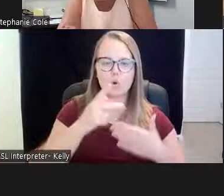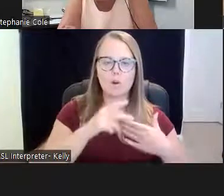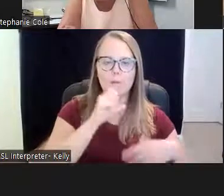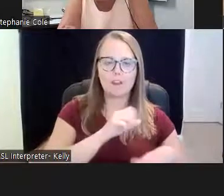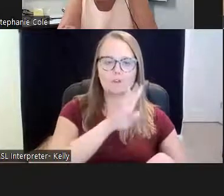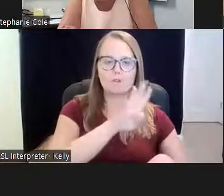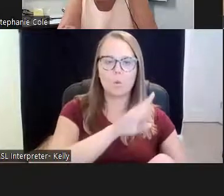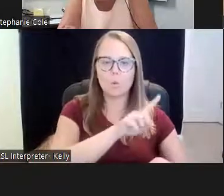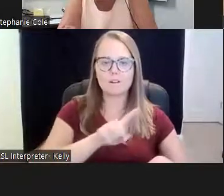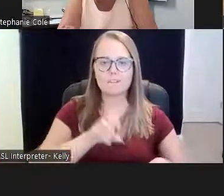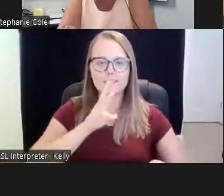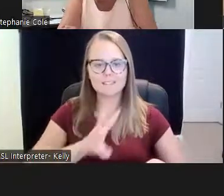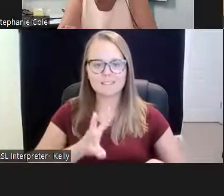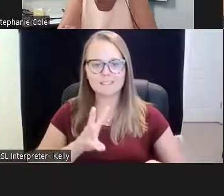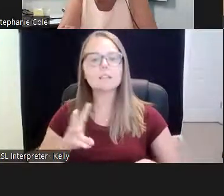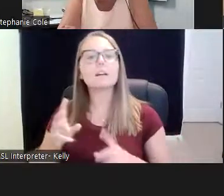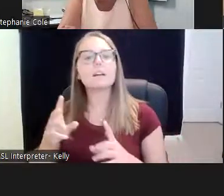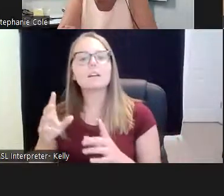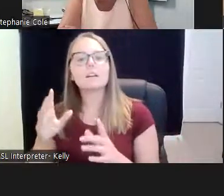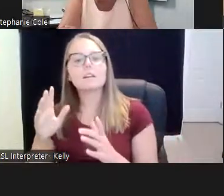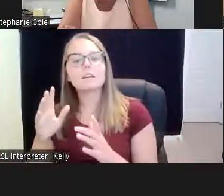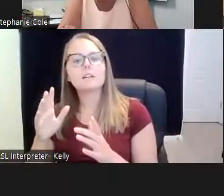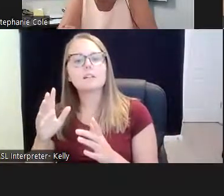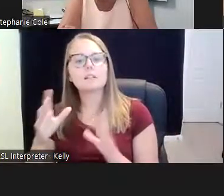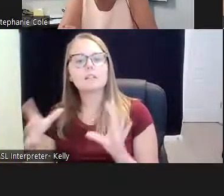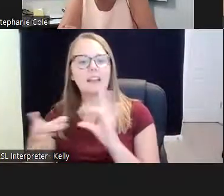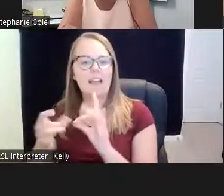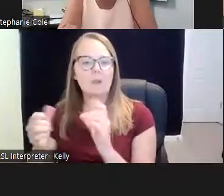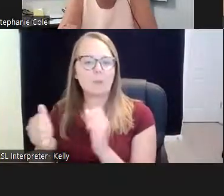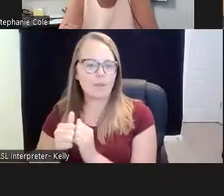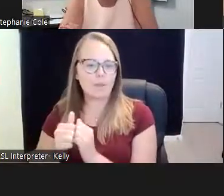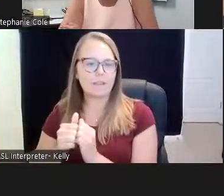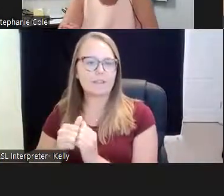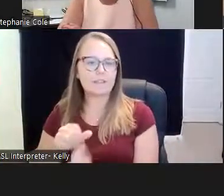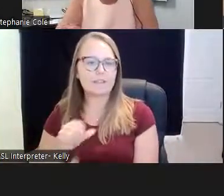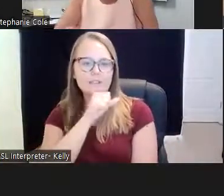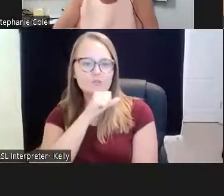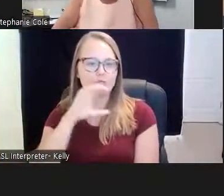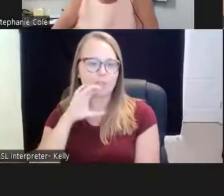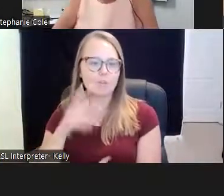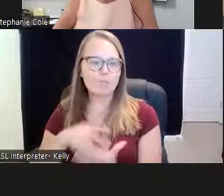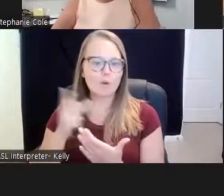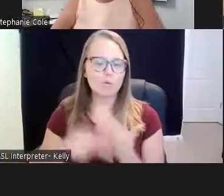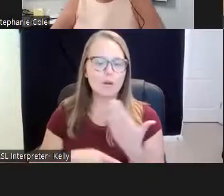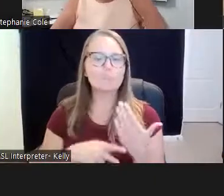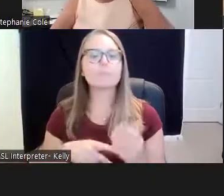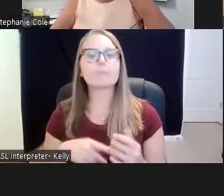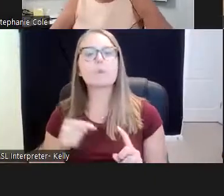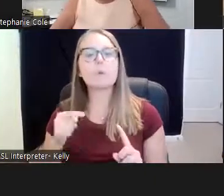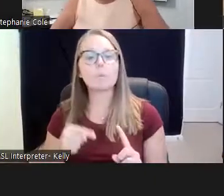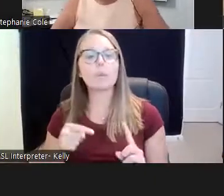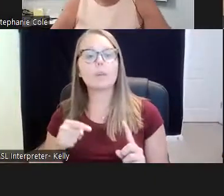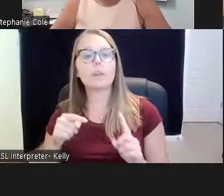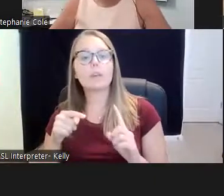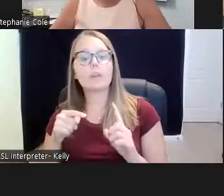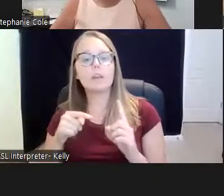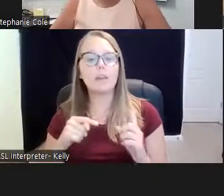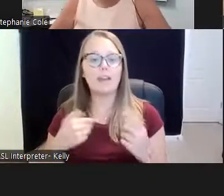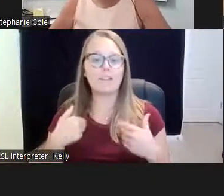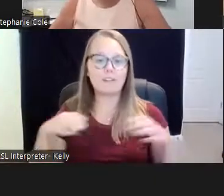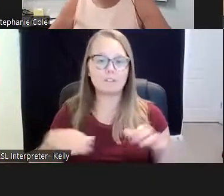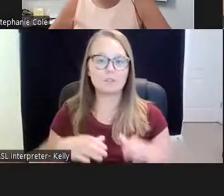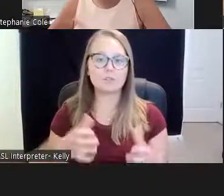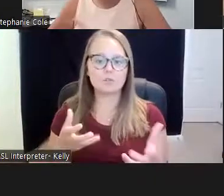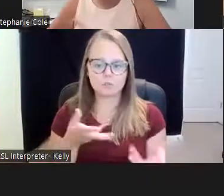with senior center programs. Weaving Hearts offers activities designed to foster